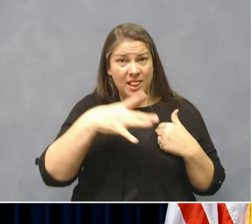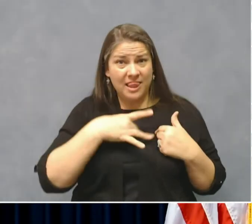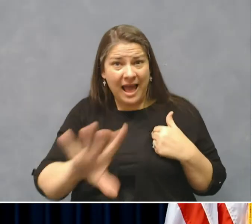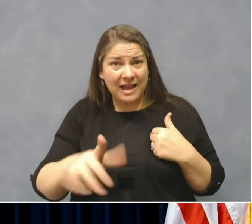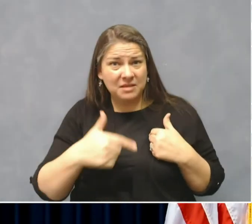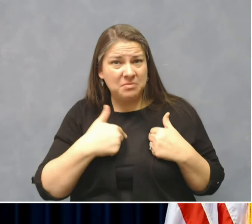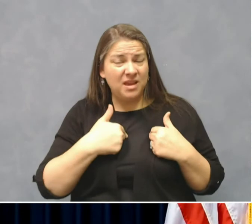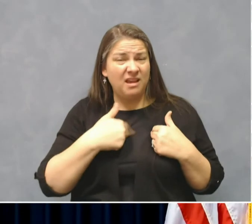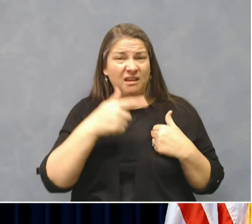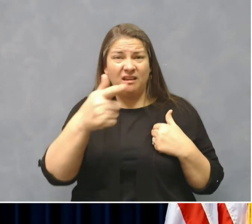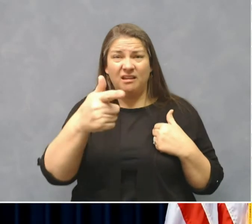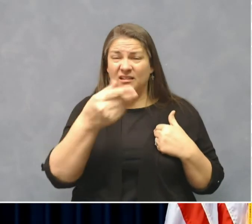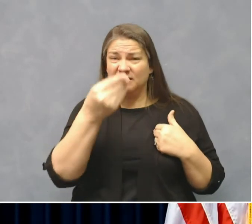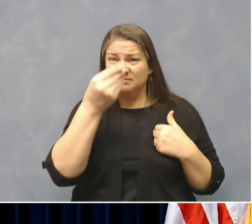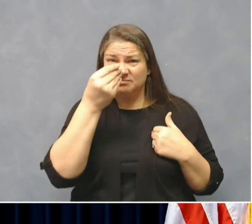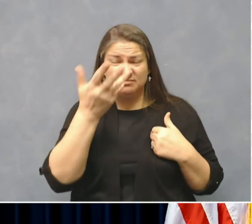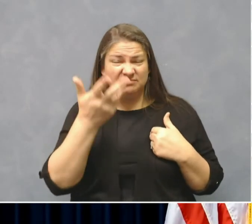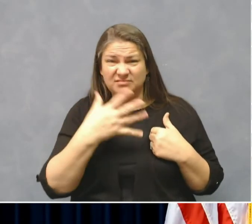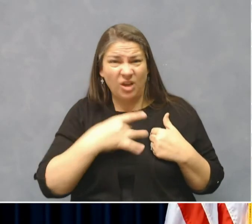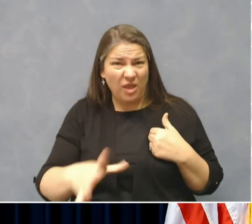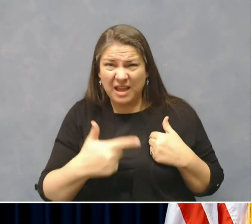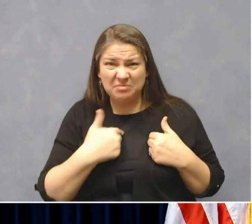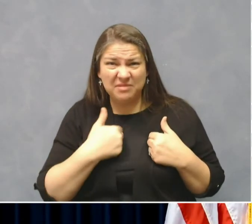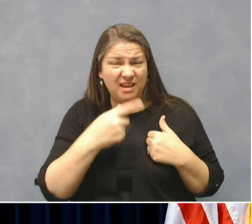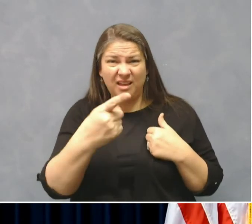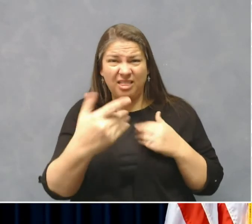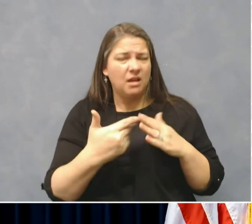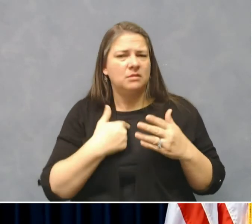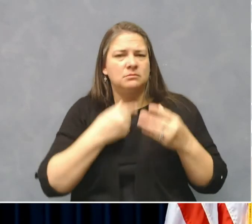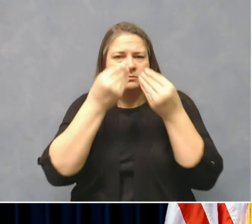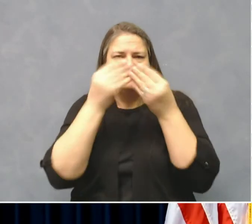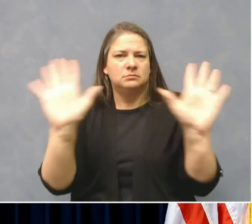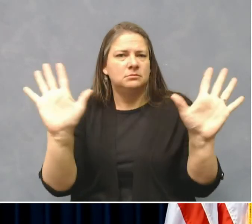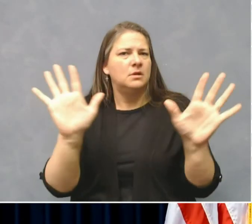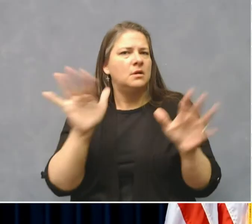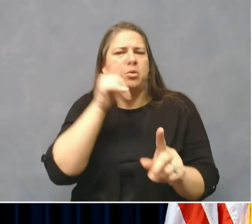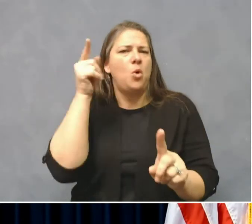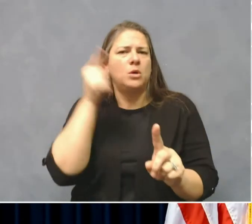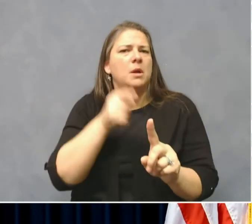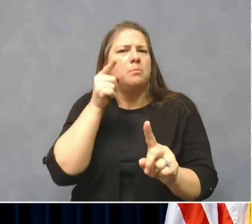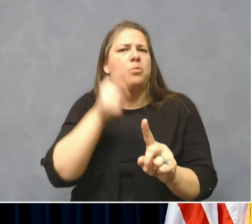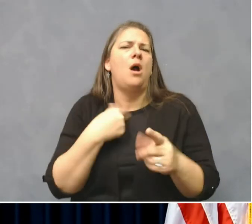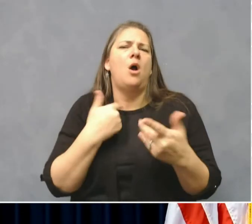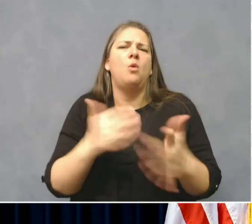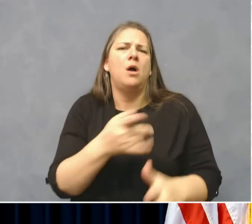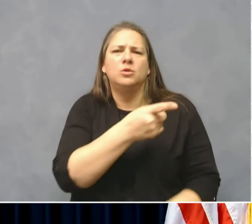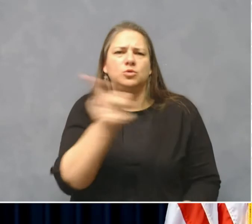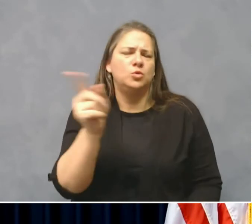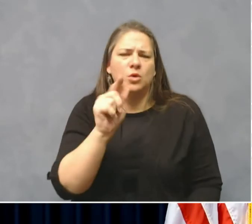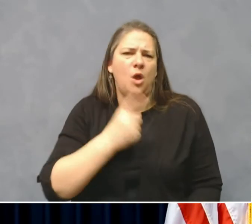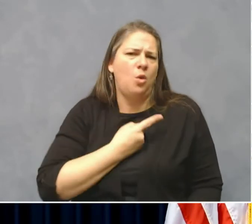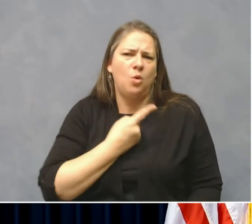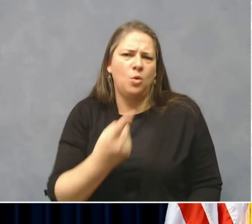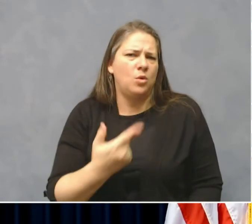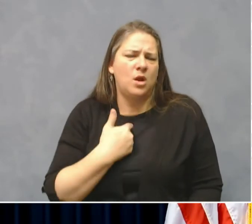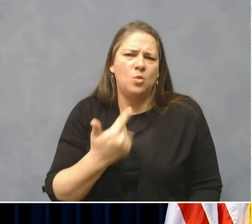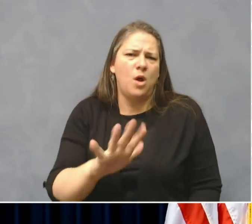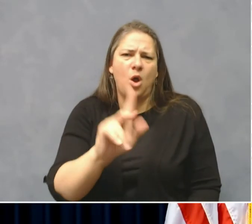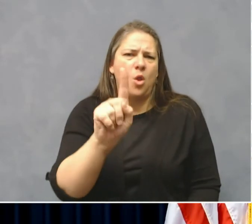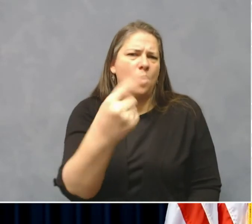for them. And this program is really important for that. Melissa Patrick.